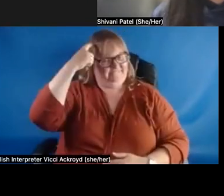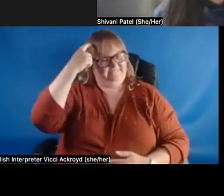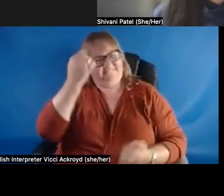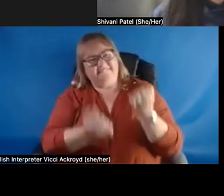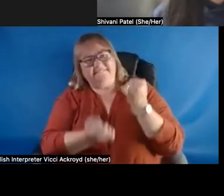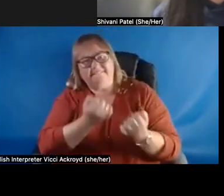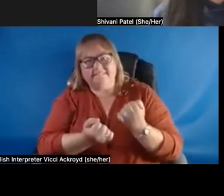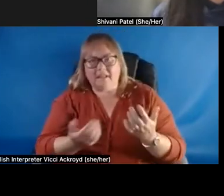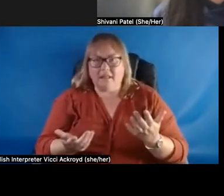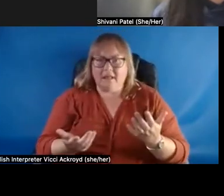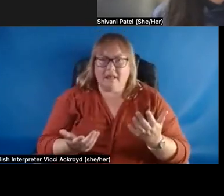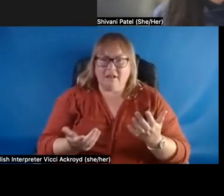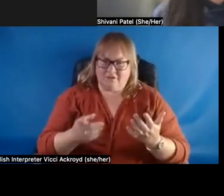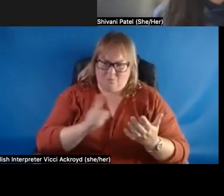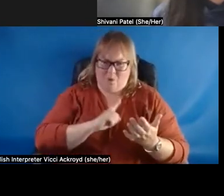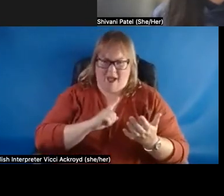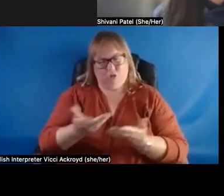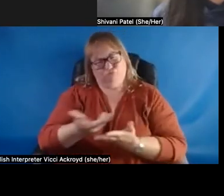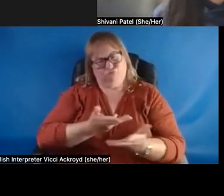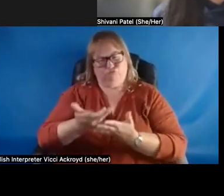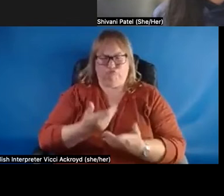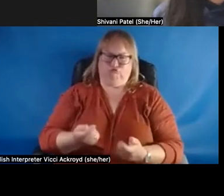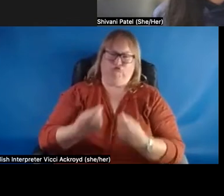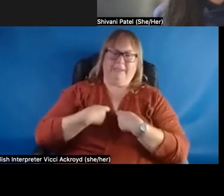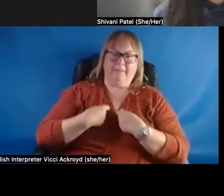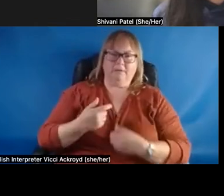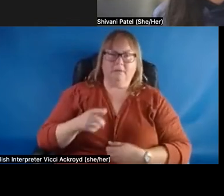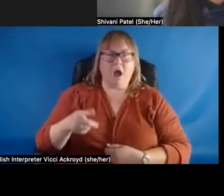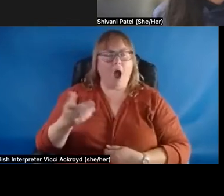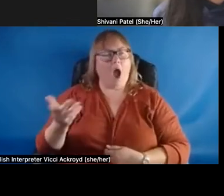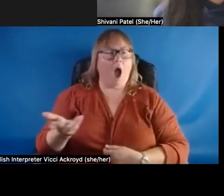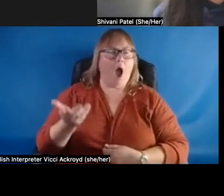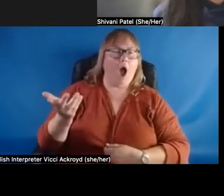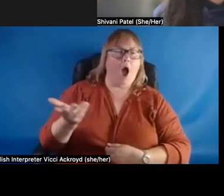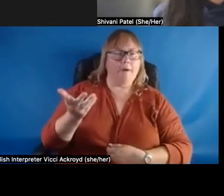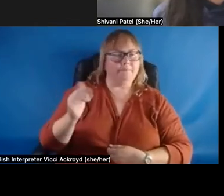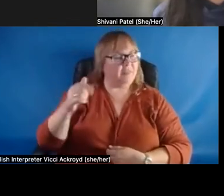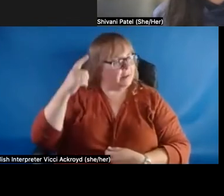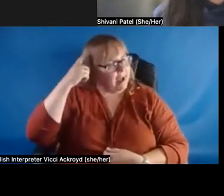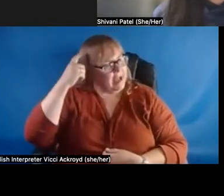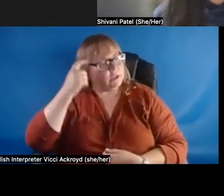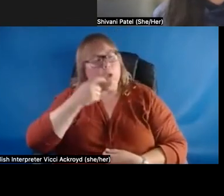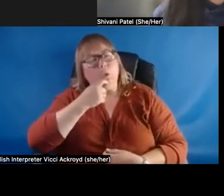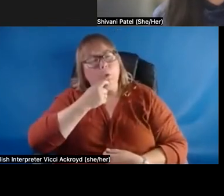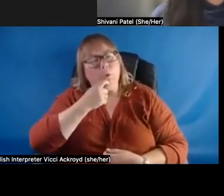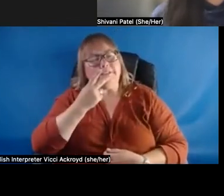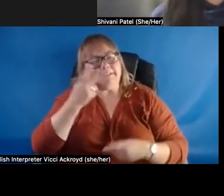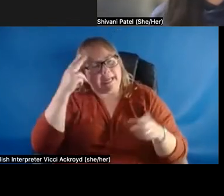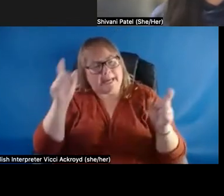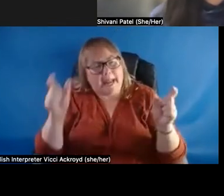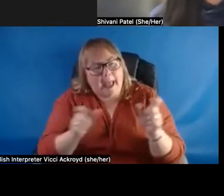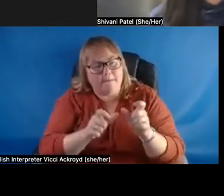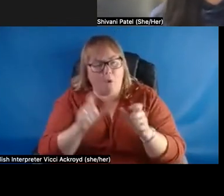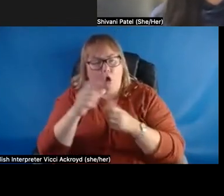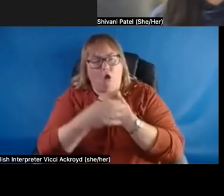person is treating me like that, but then in their head it's because, you know, this person has this surname, this person has this color, it's a